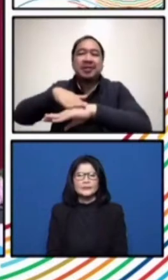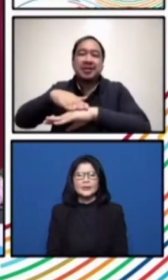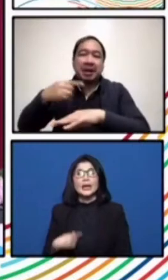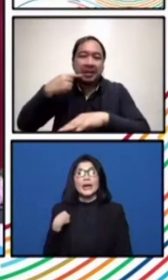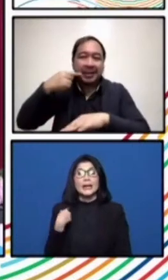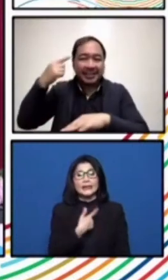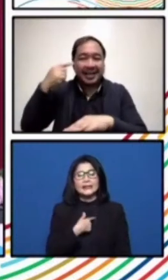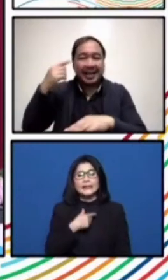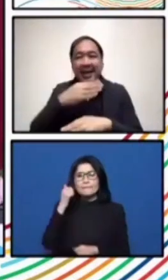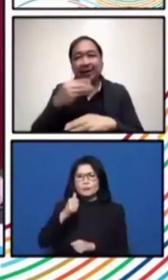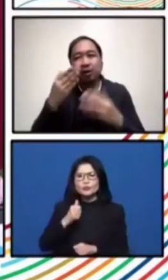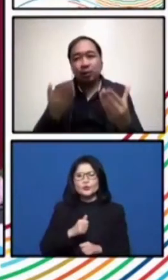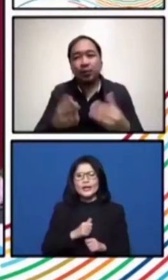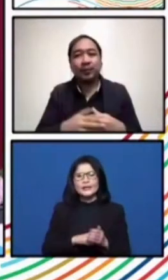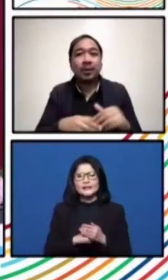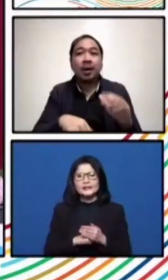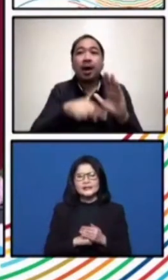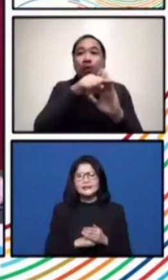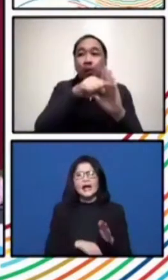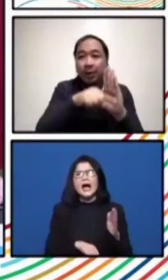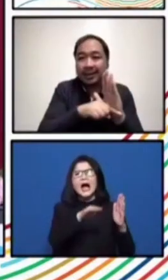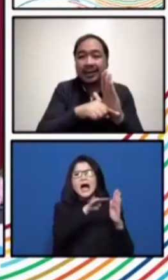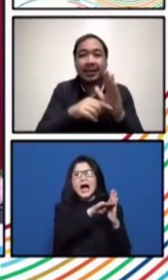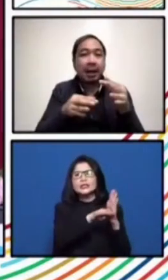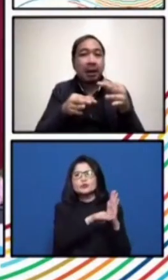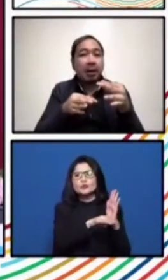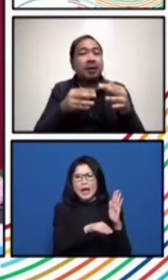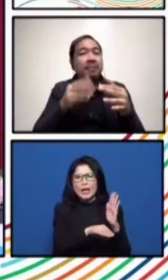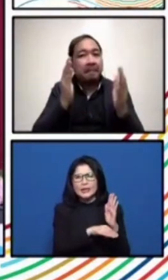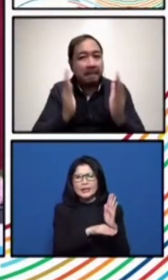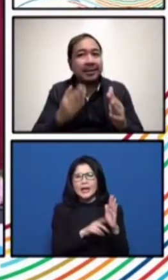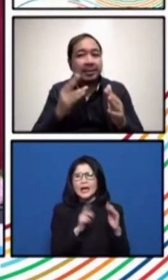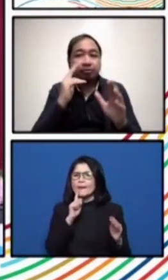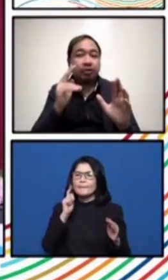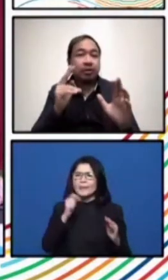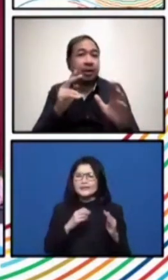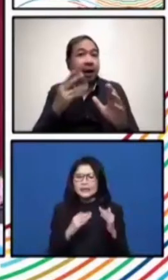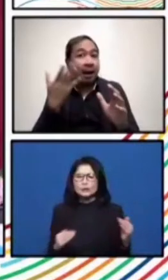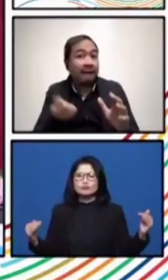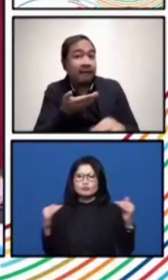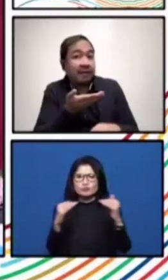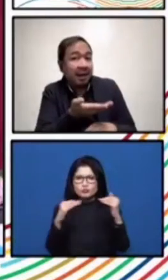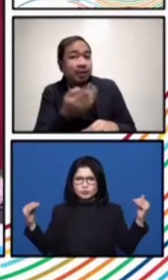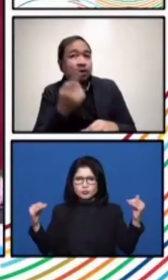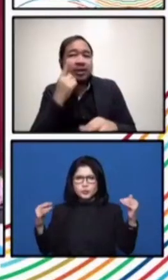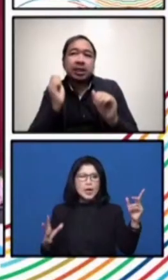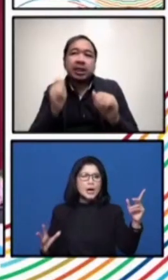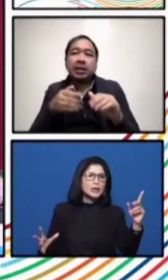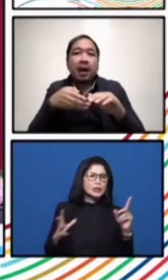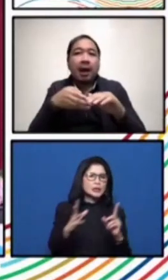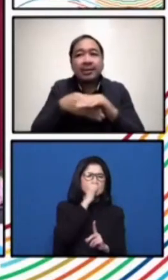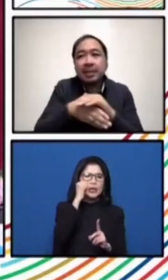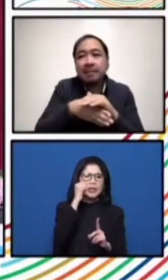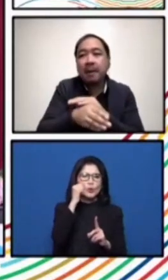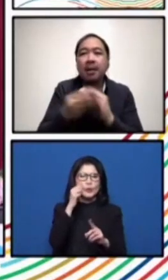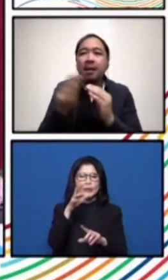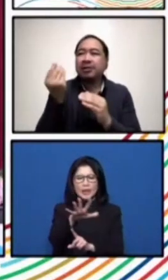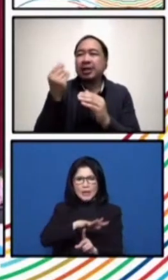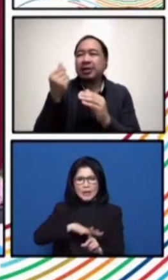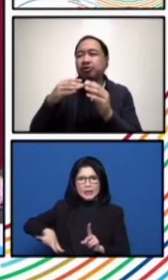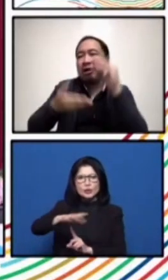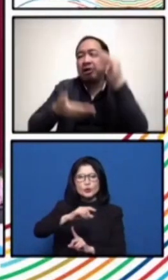place that ensure a disability Equitable and affordable digital environment similar